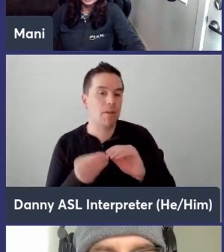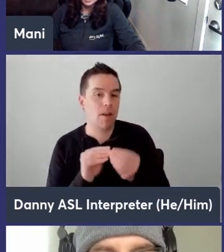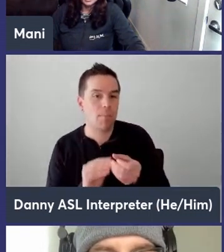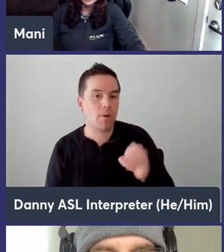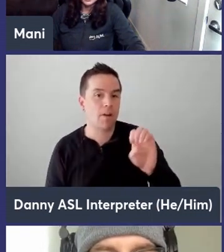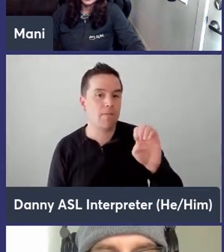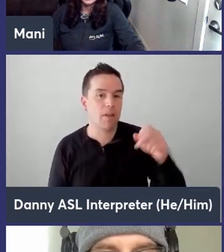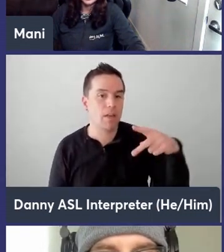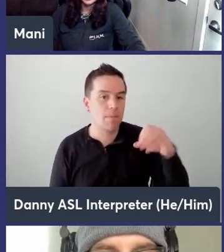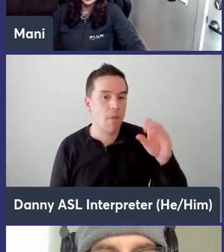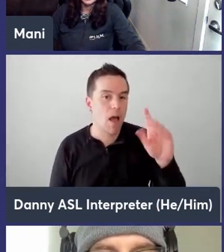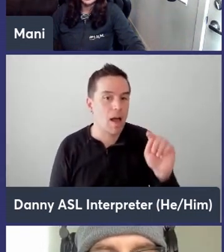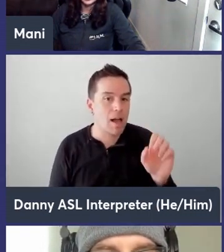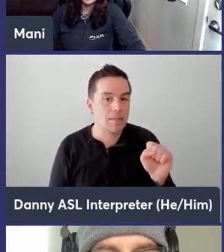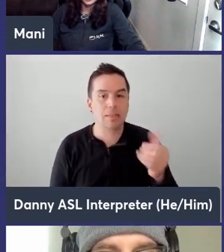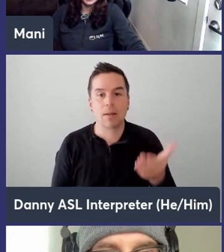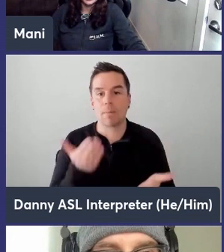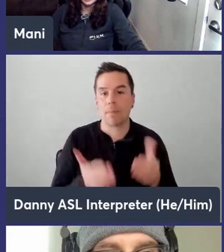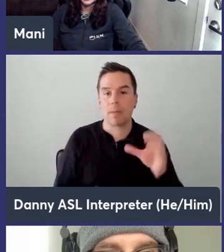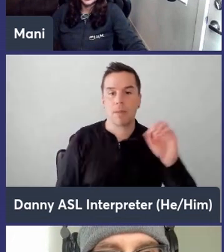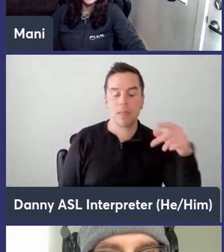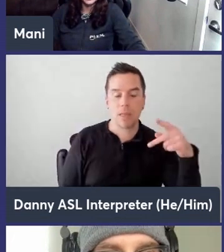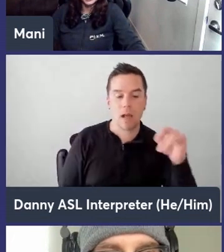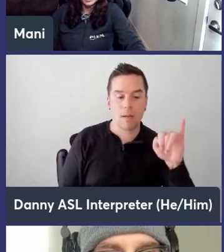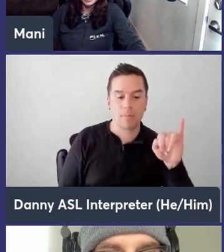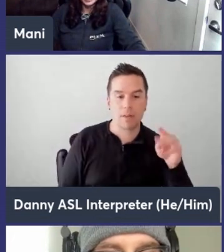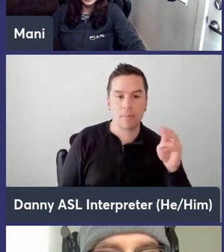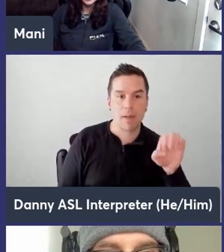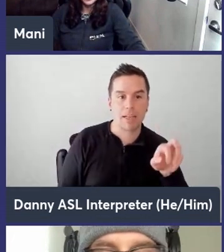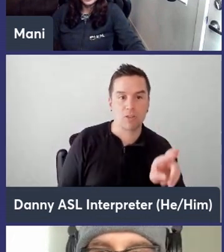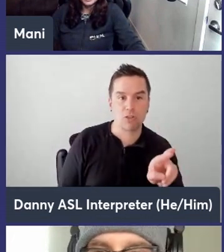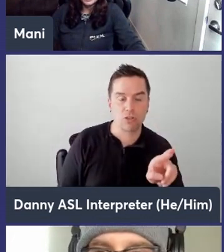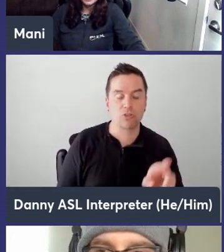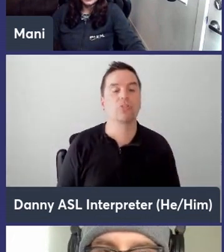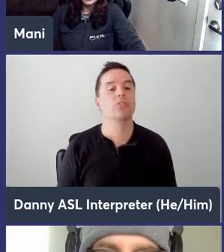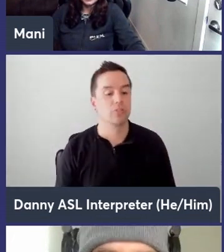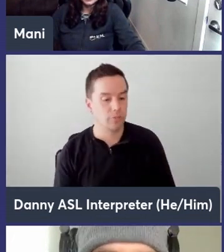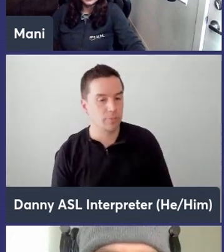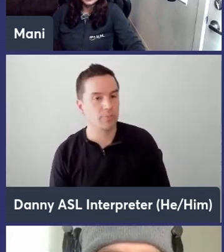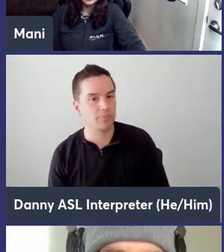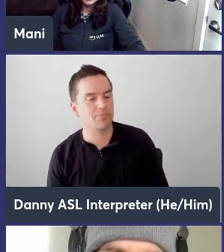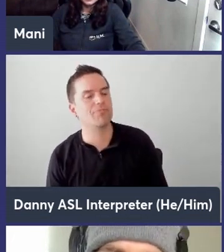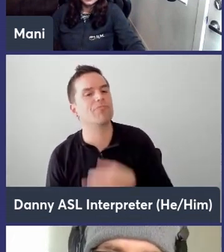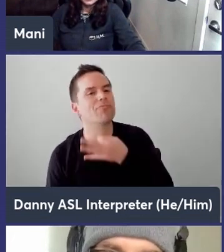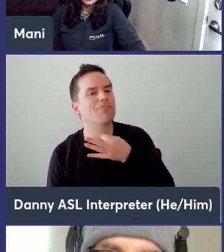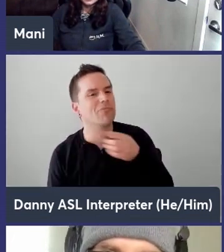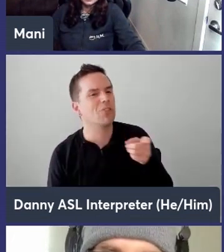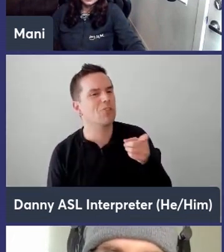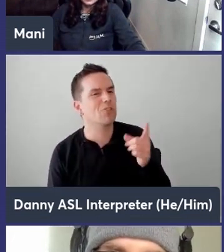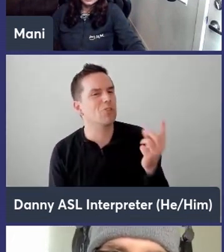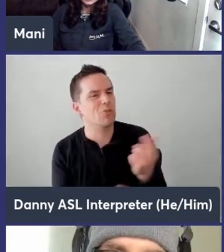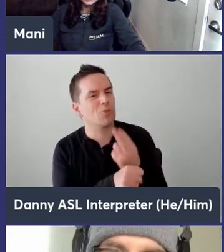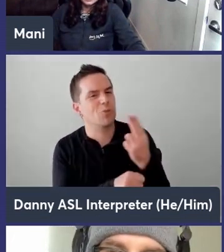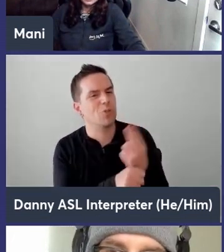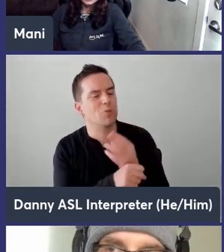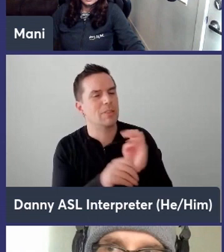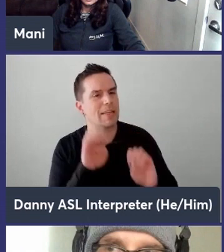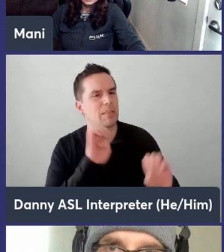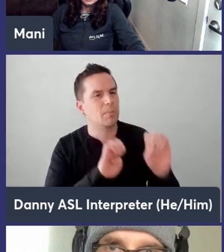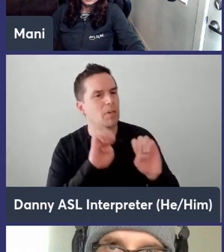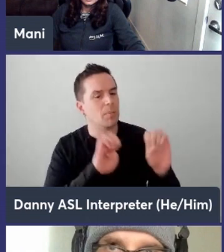optimizer, which was different than what I was using earlier. Madi, do you ever use experiments in an